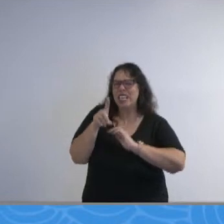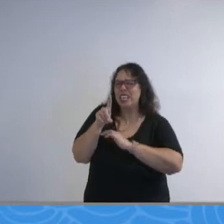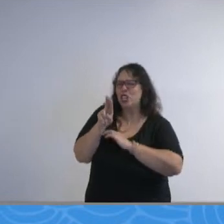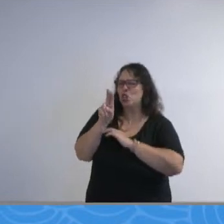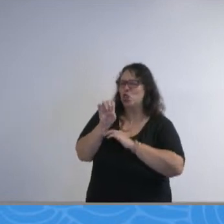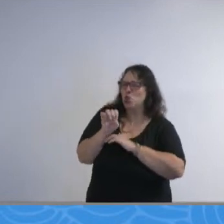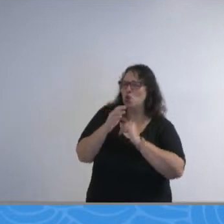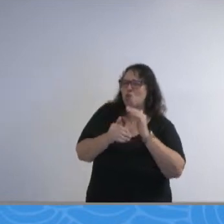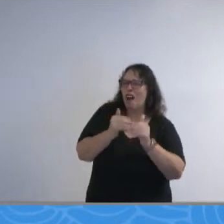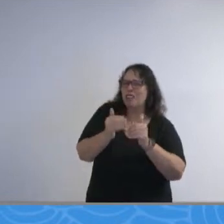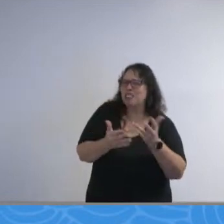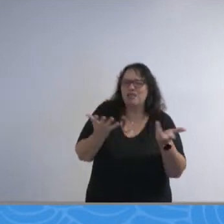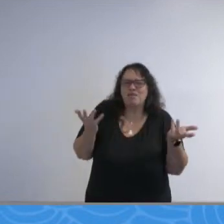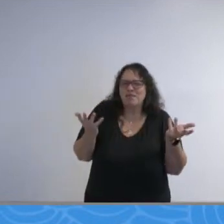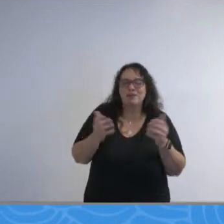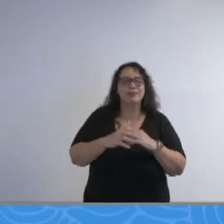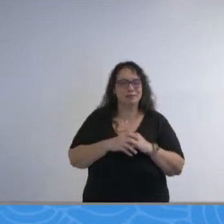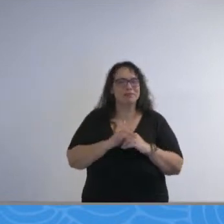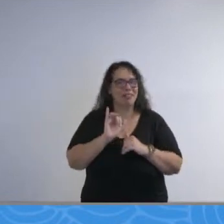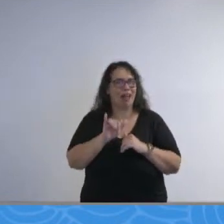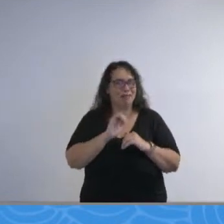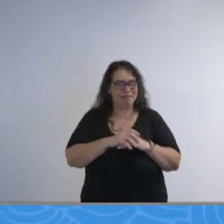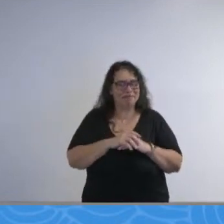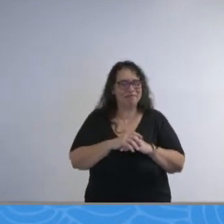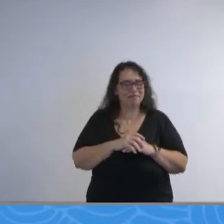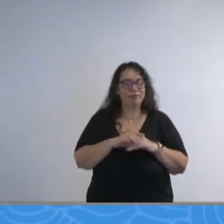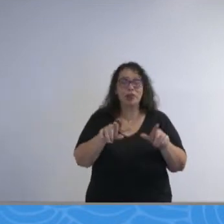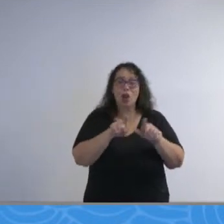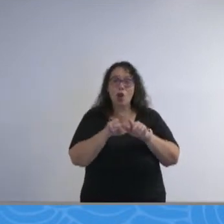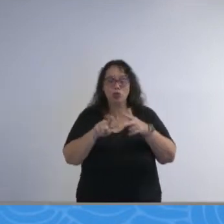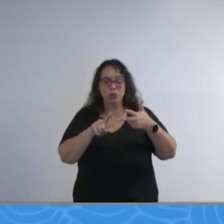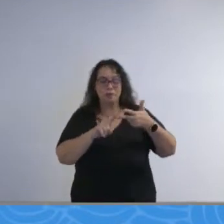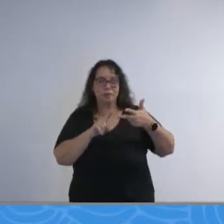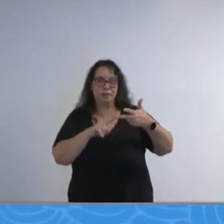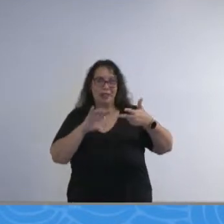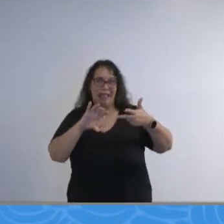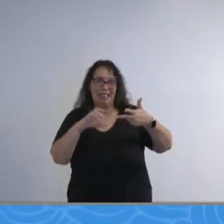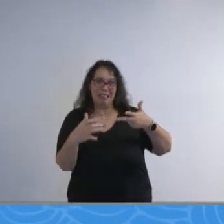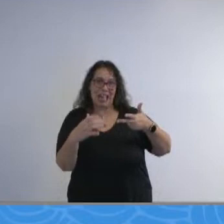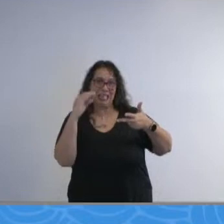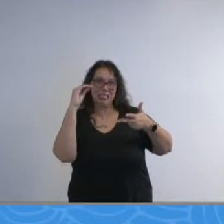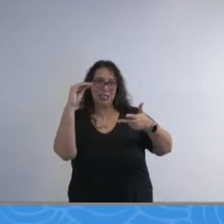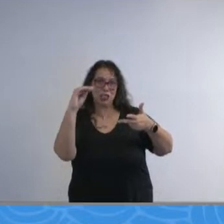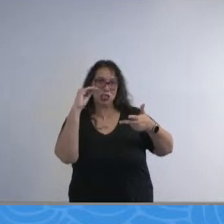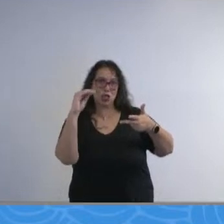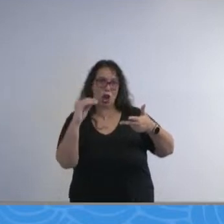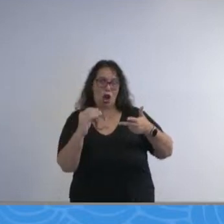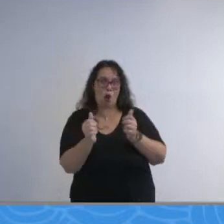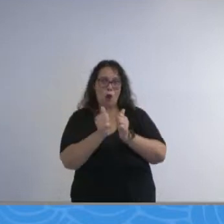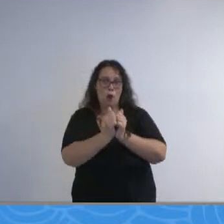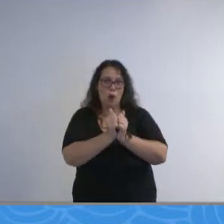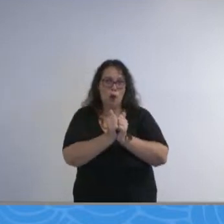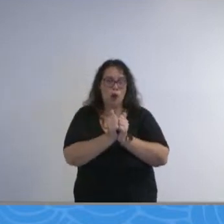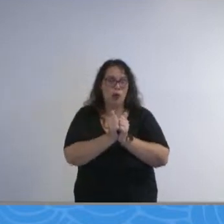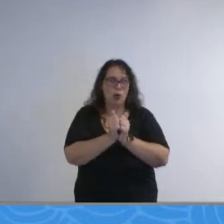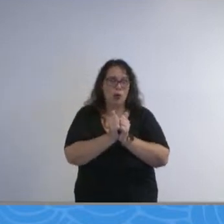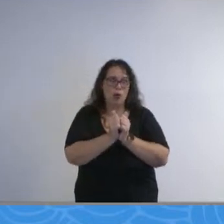that. And then we also have a class that's taught in conjunction with